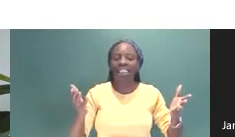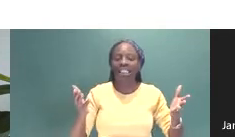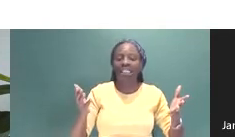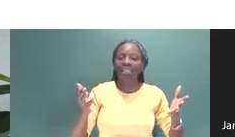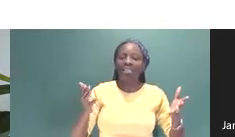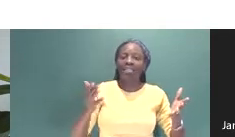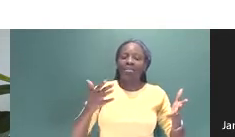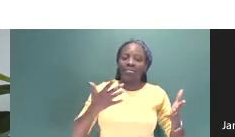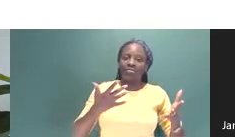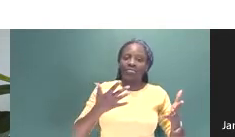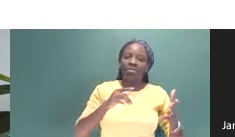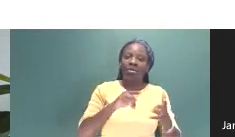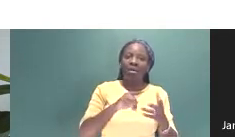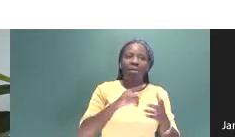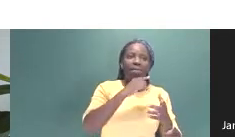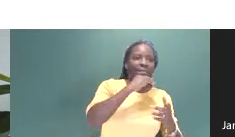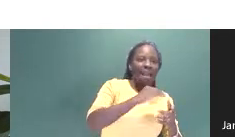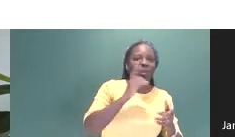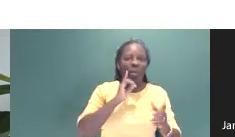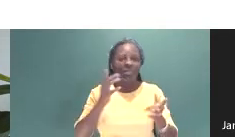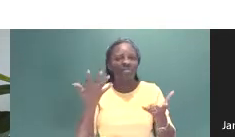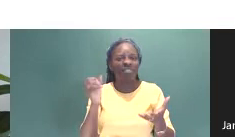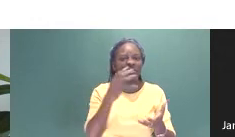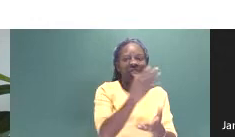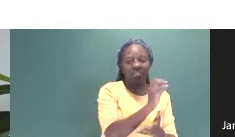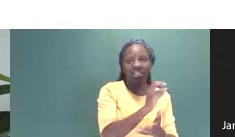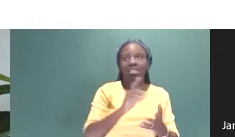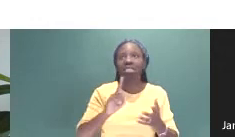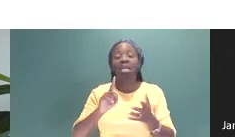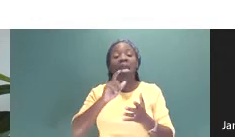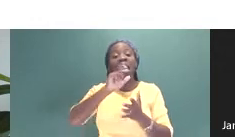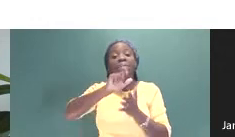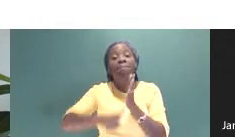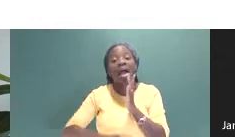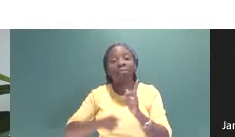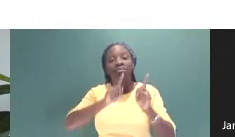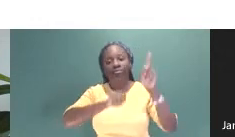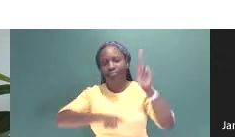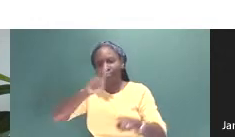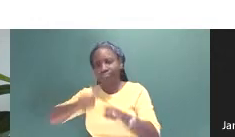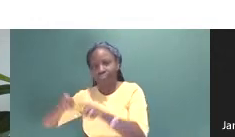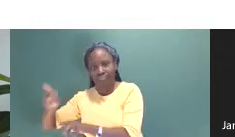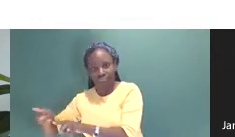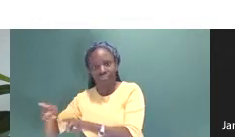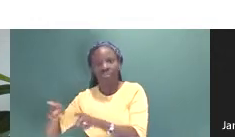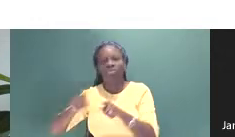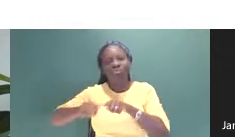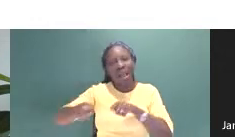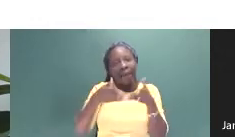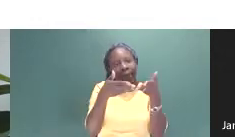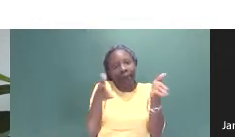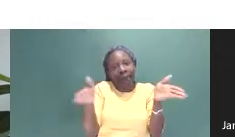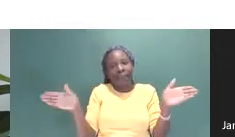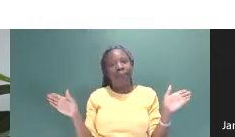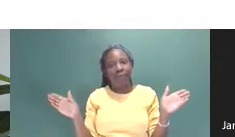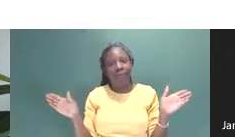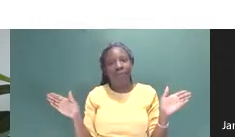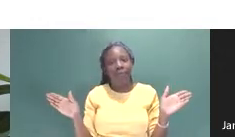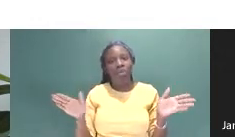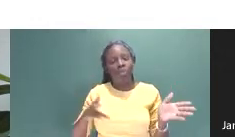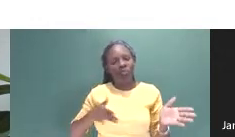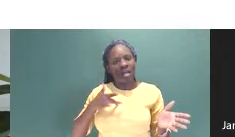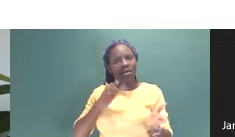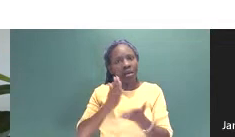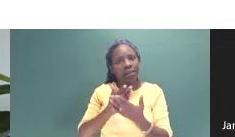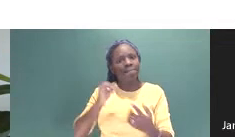we aimed for to gather a range of people with different impairments, and we felt it was really important to